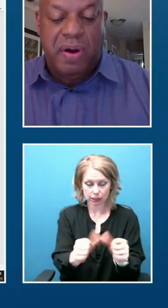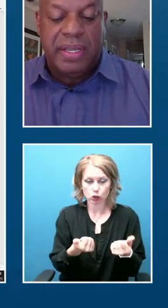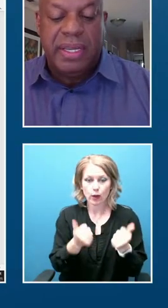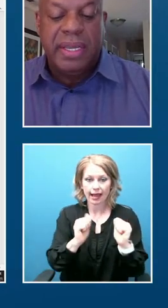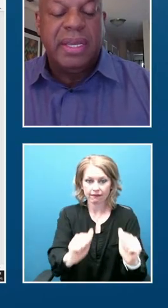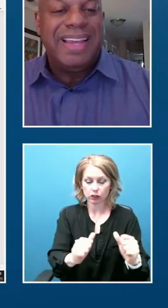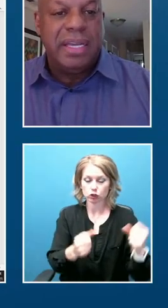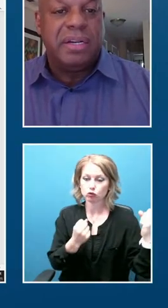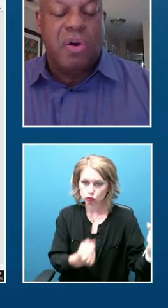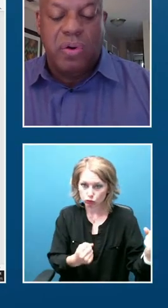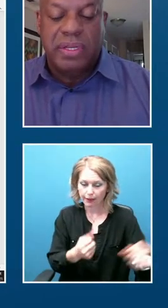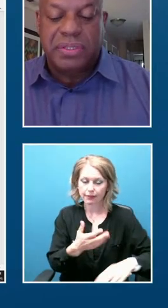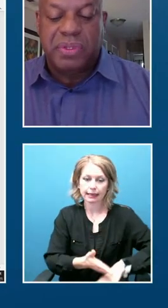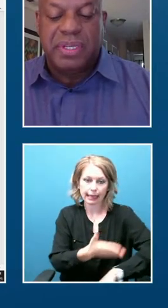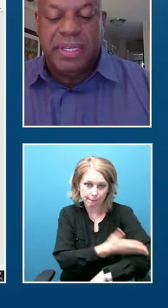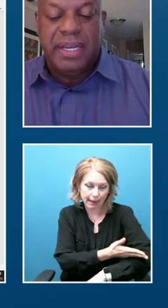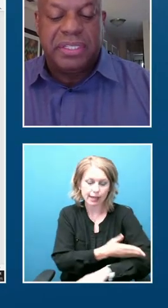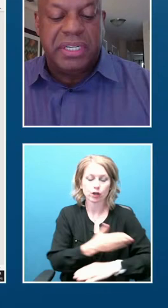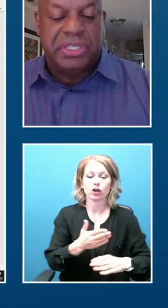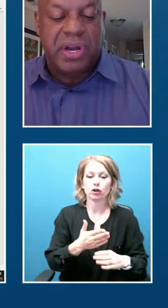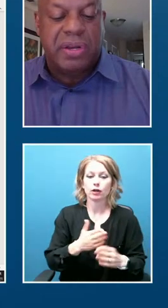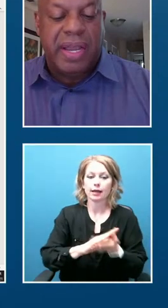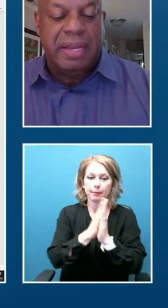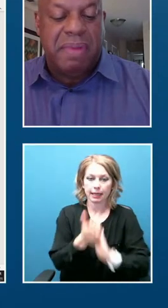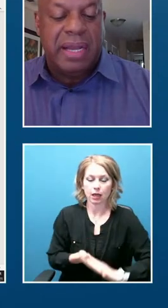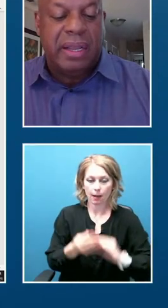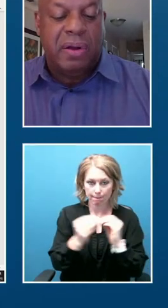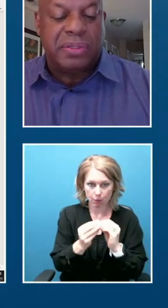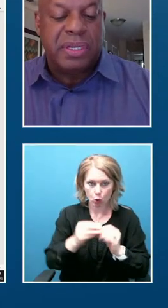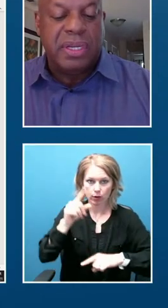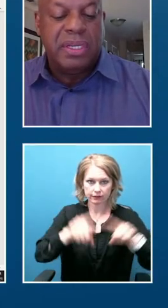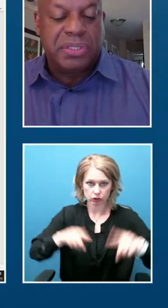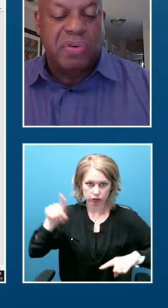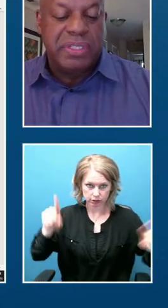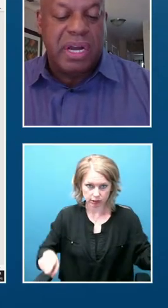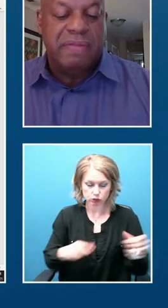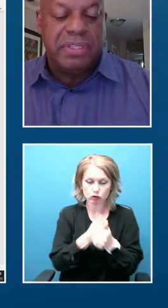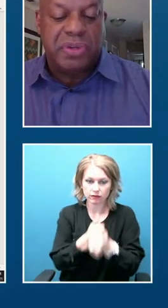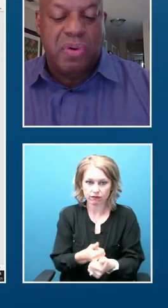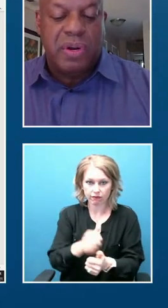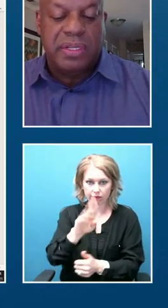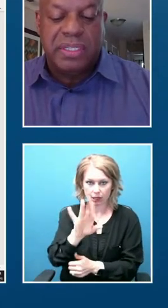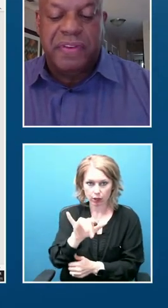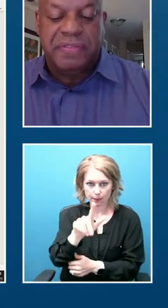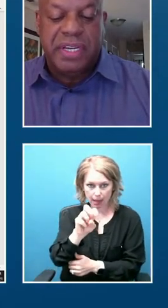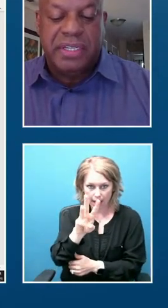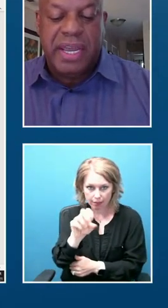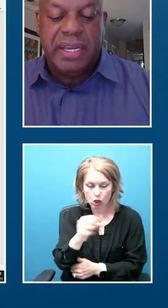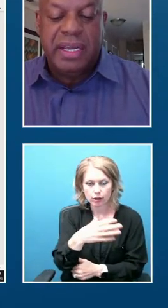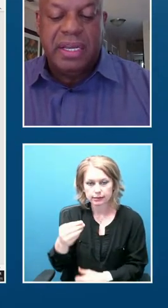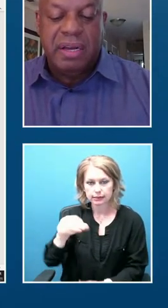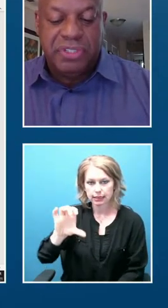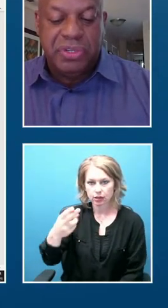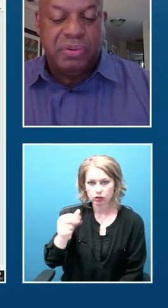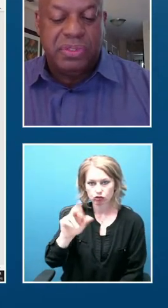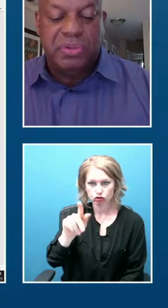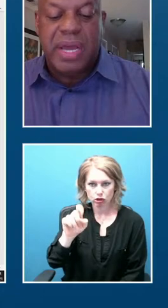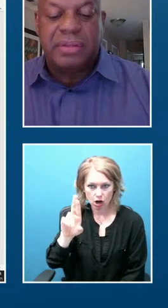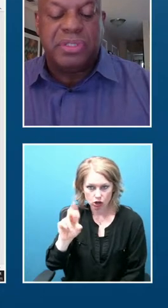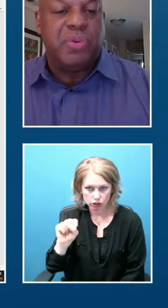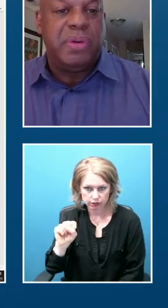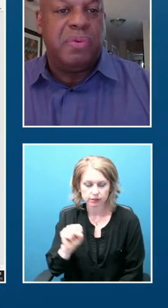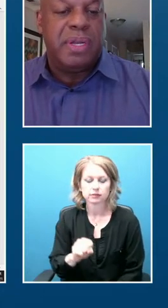state party in accordance with the DNC charter and bylaws. So resolved and so ordered this 15th day of